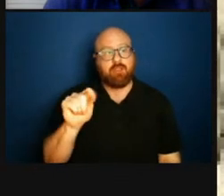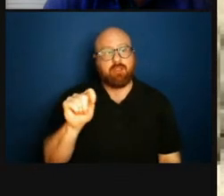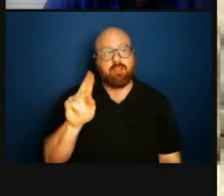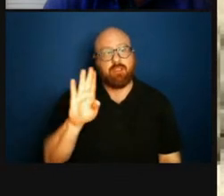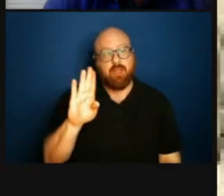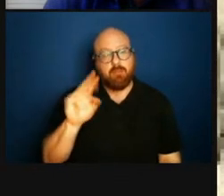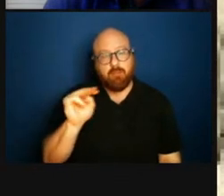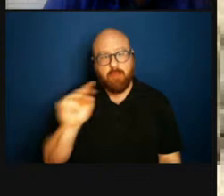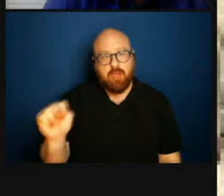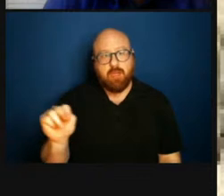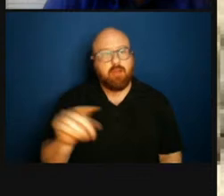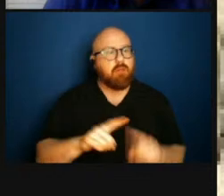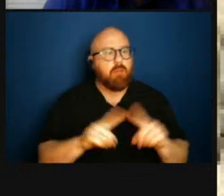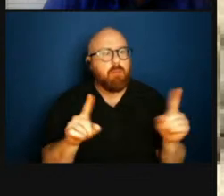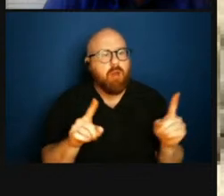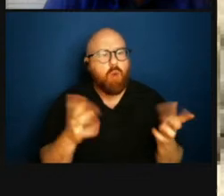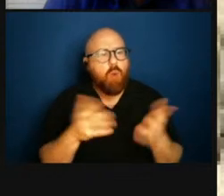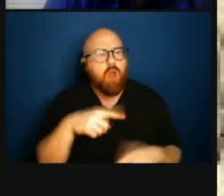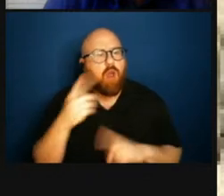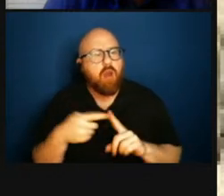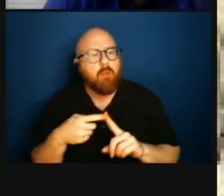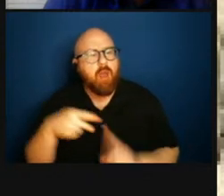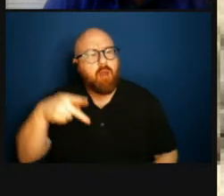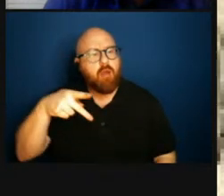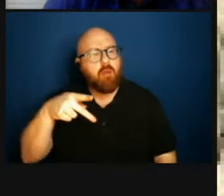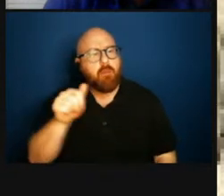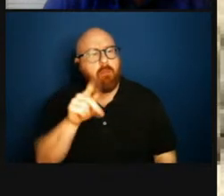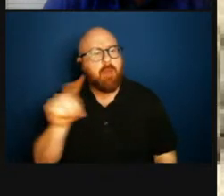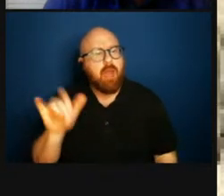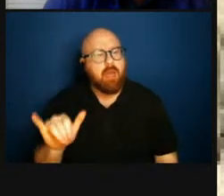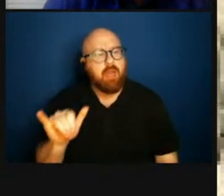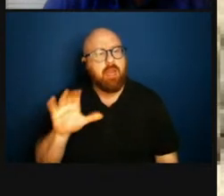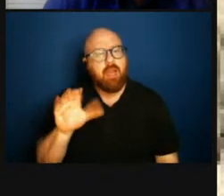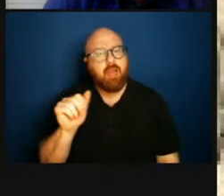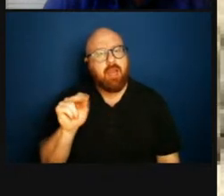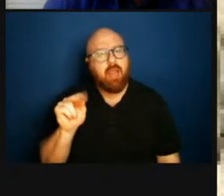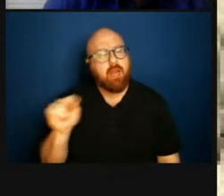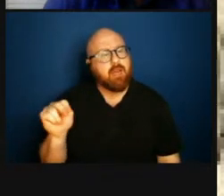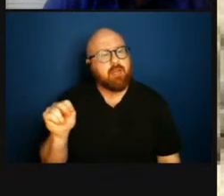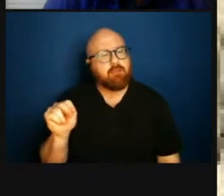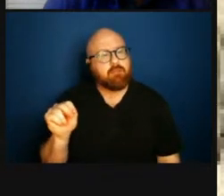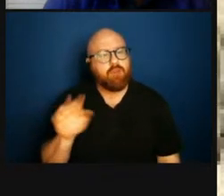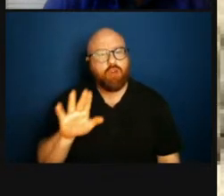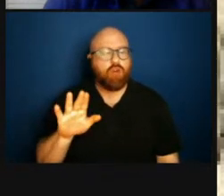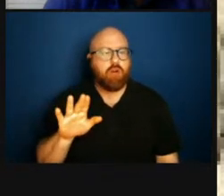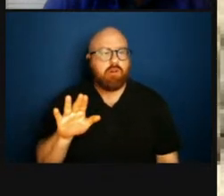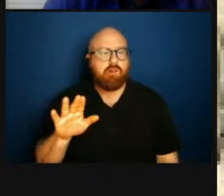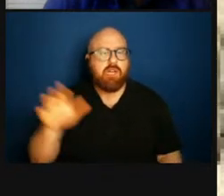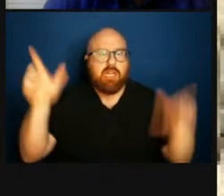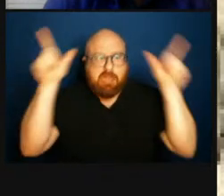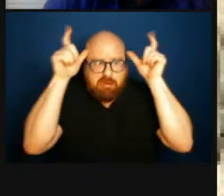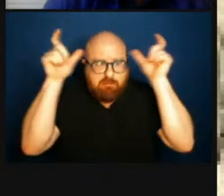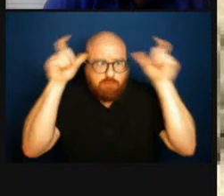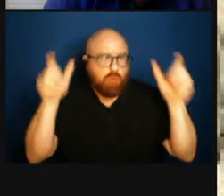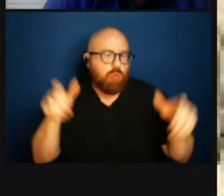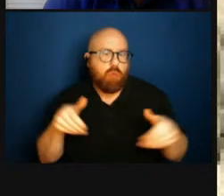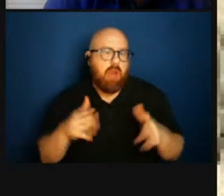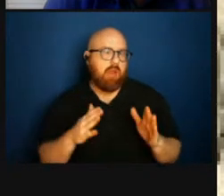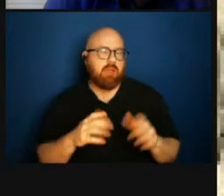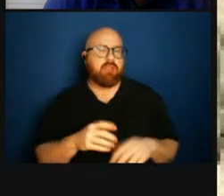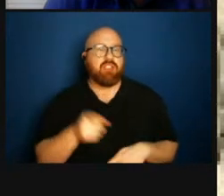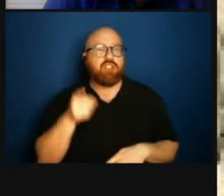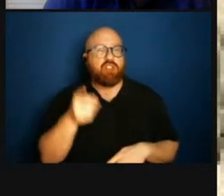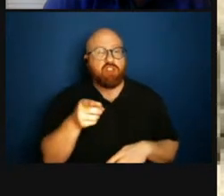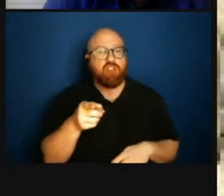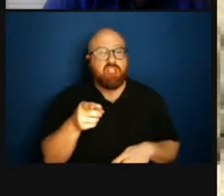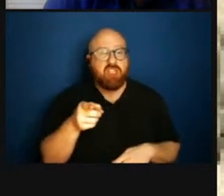what about Patty Cannon and her evil and treacherous ways? Cannon and her gang in the Reverse Underground Railroad kidnapped